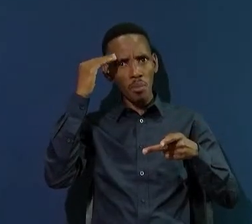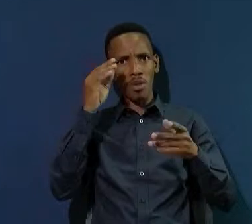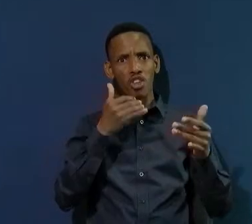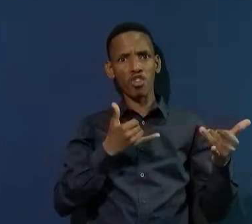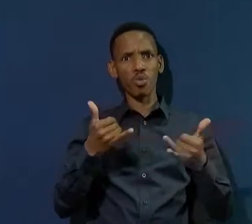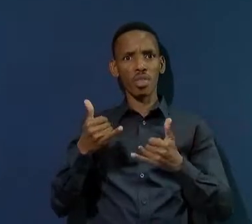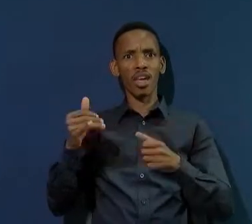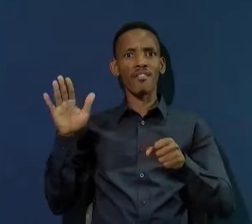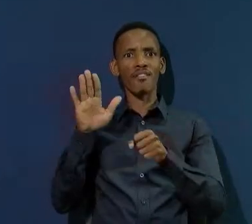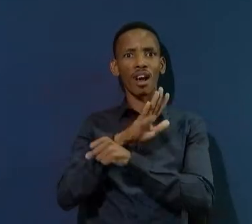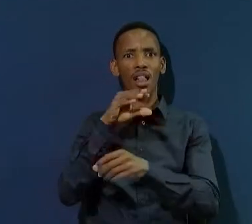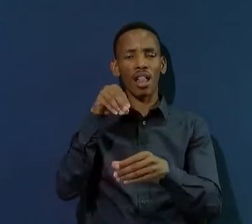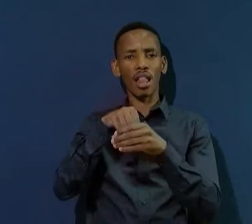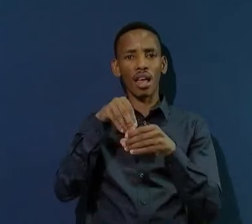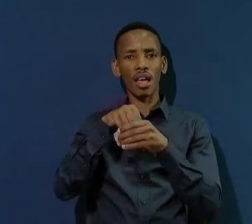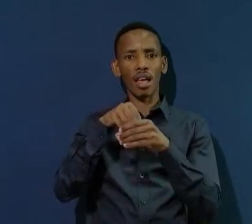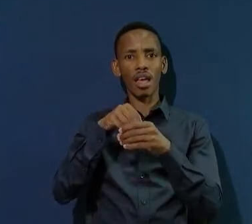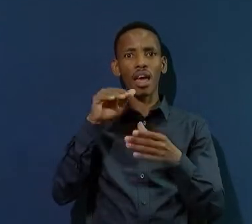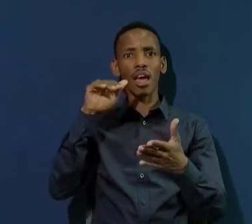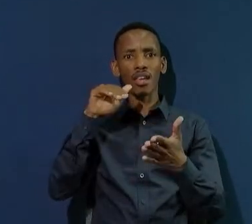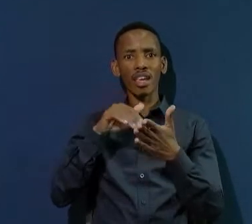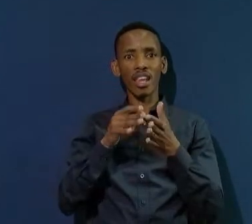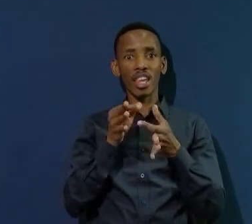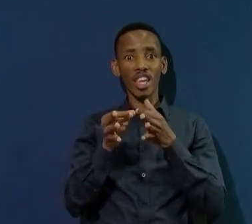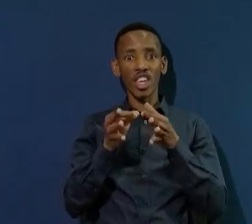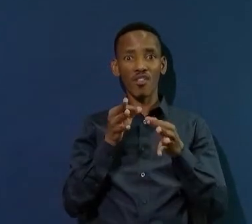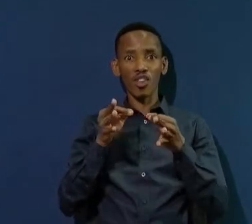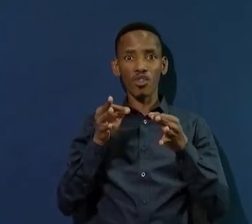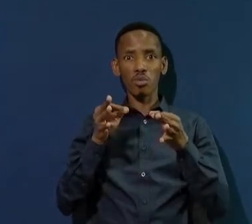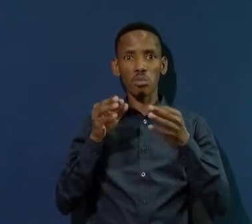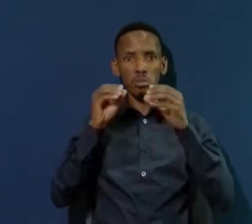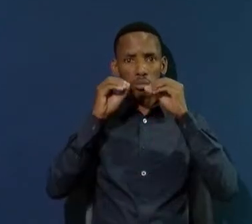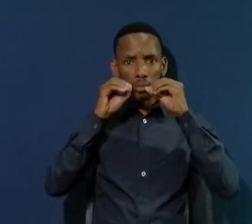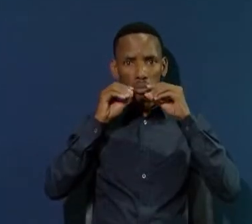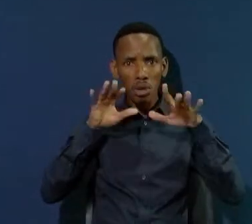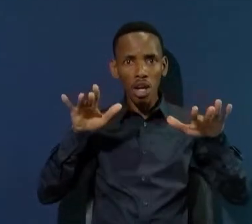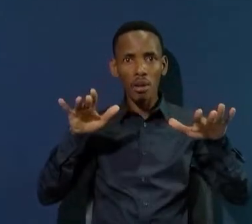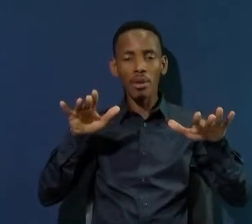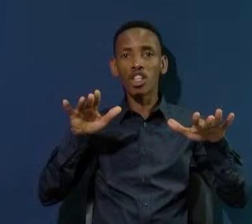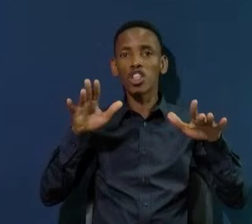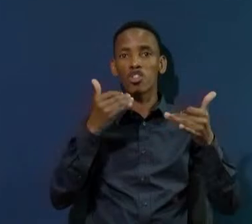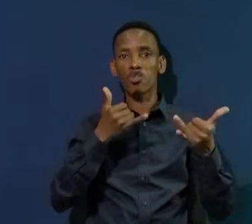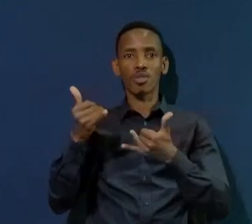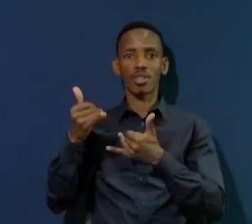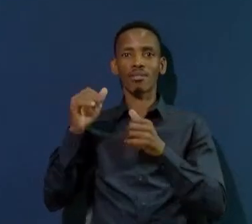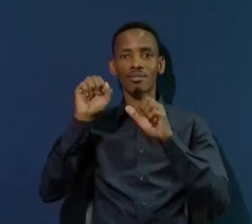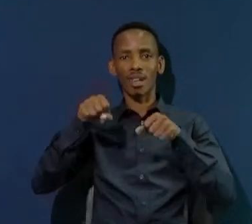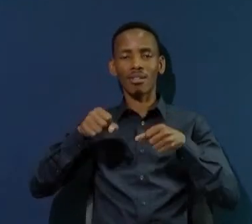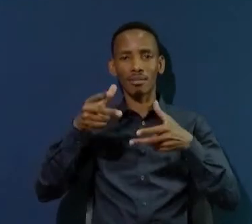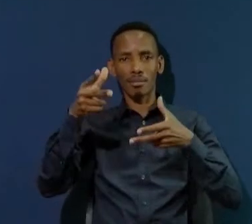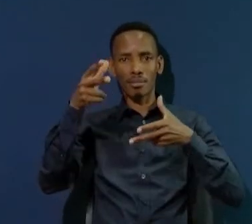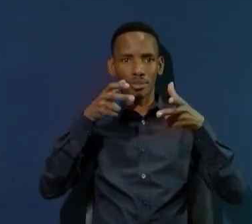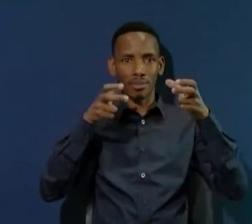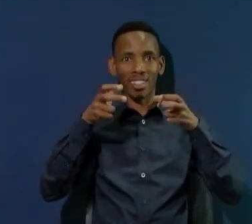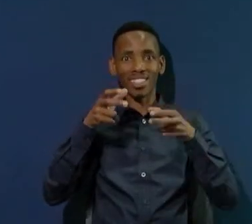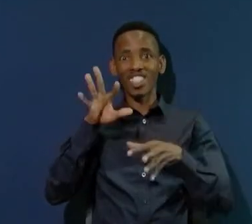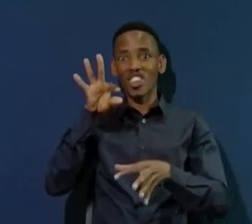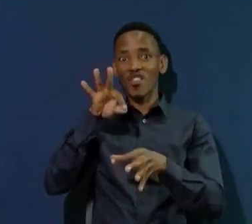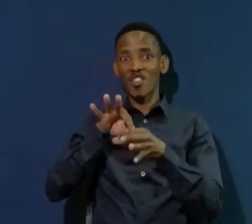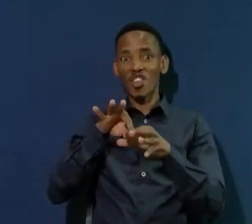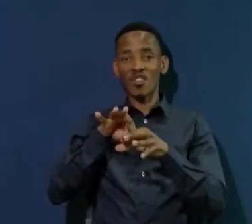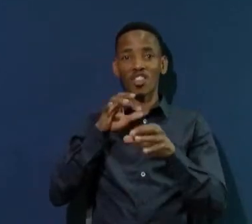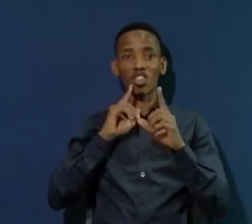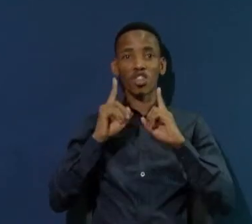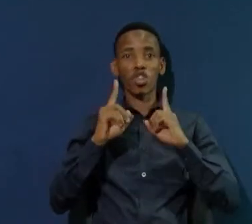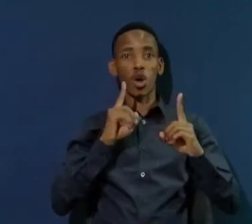you know that when you disseminate this information, right? Yeah. Ke Motlhophi BUA re tsweletse ka